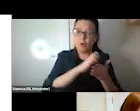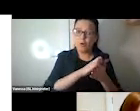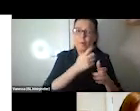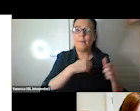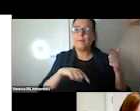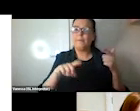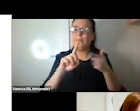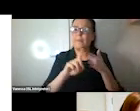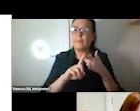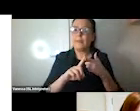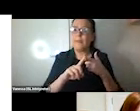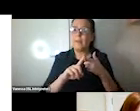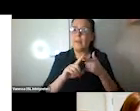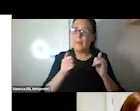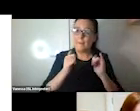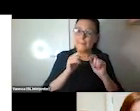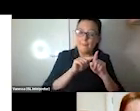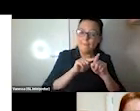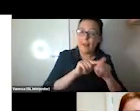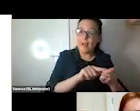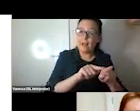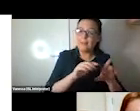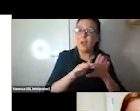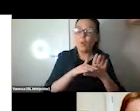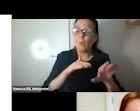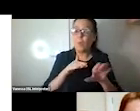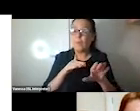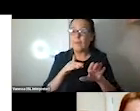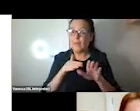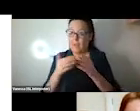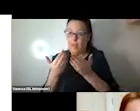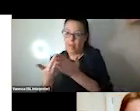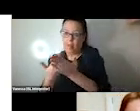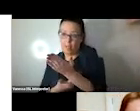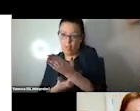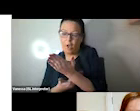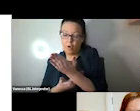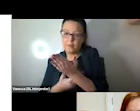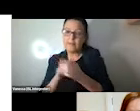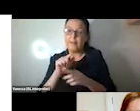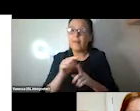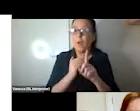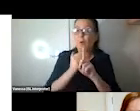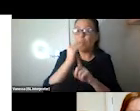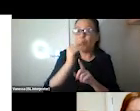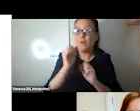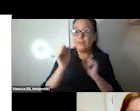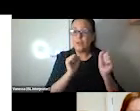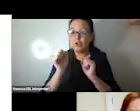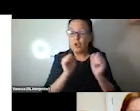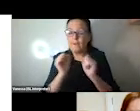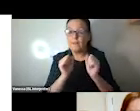existing laws, such as the new Web Accessibility Directive. They improve service and product quality and